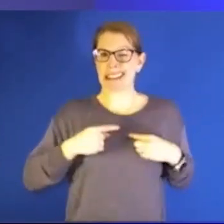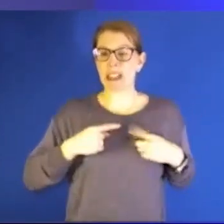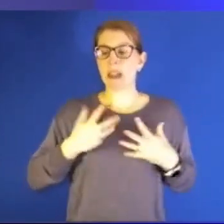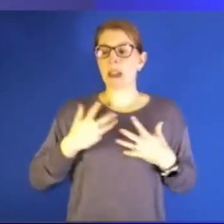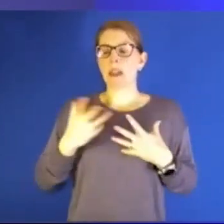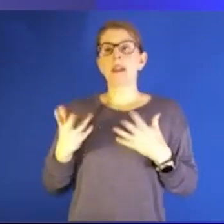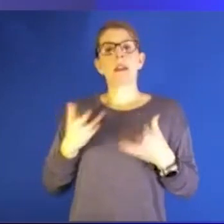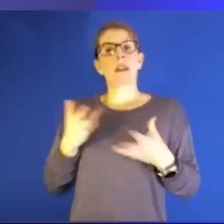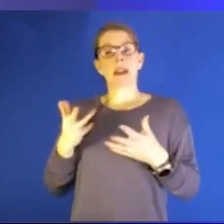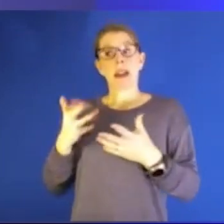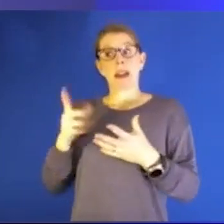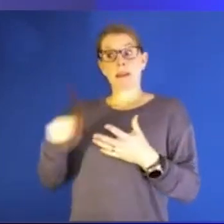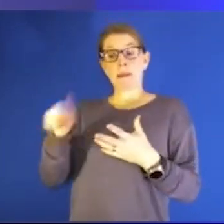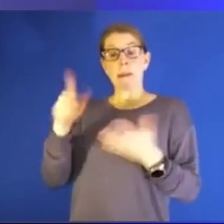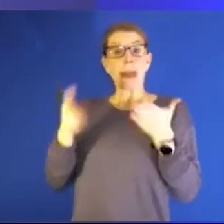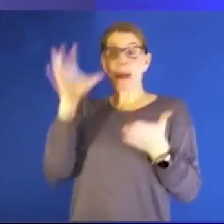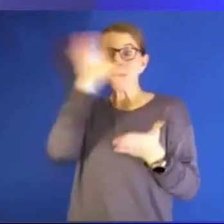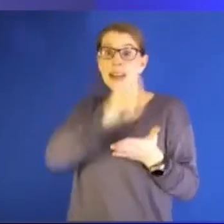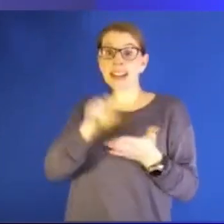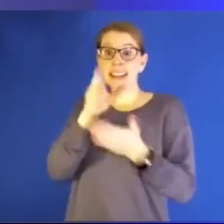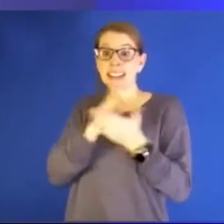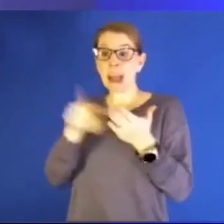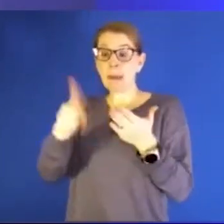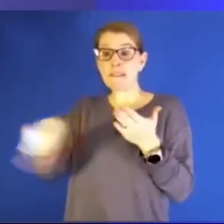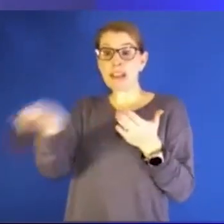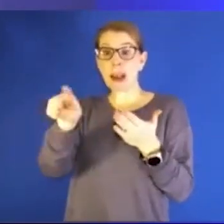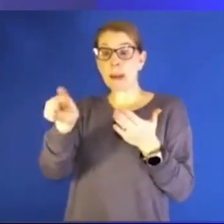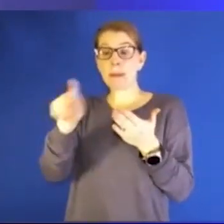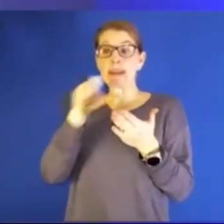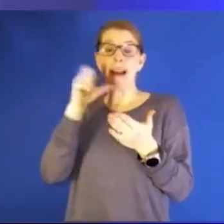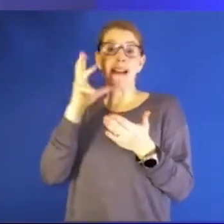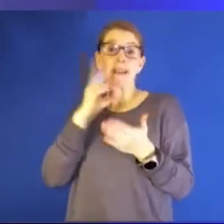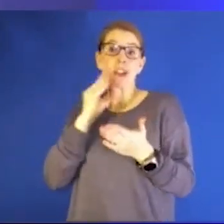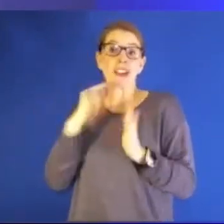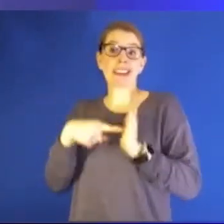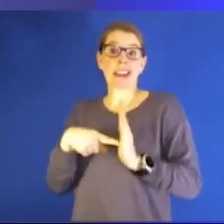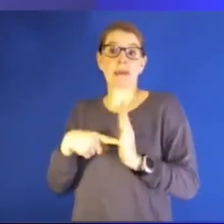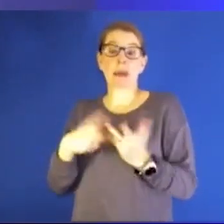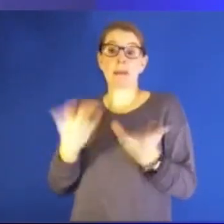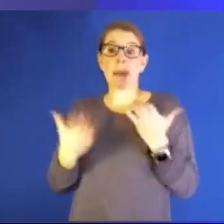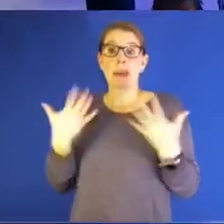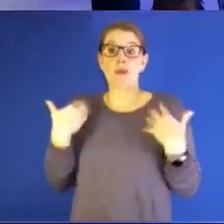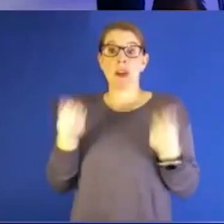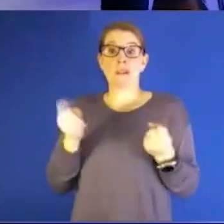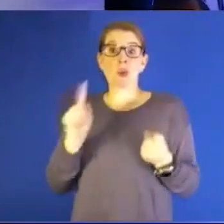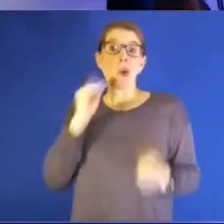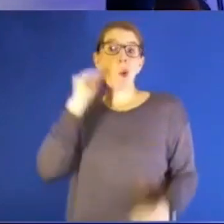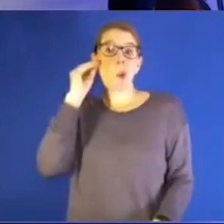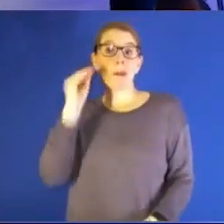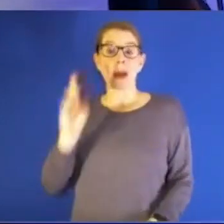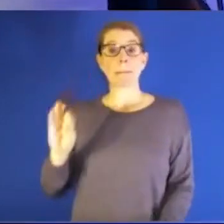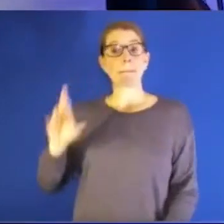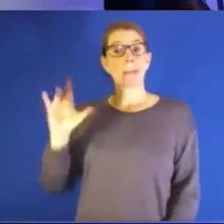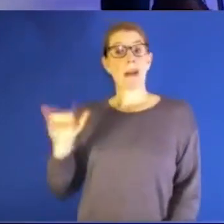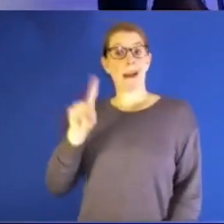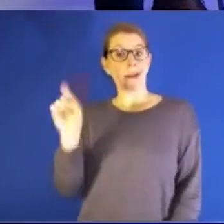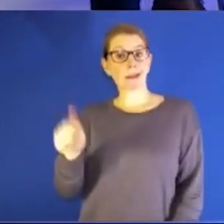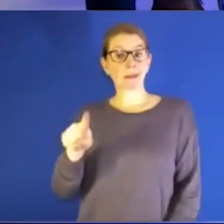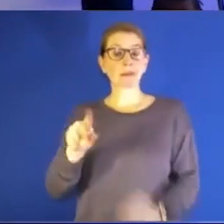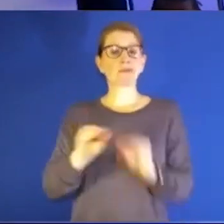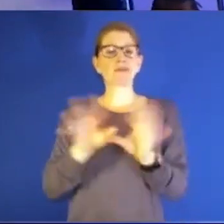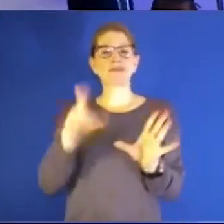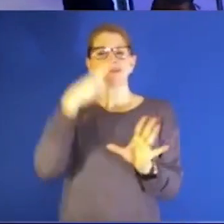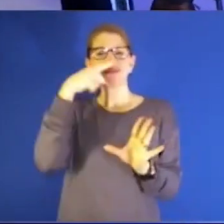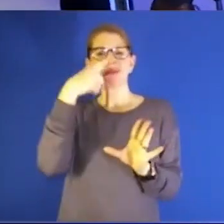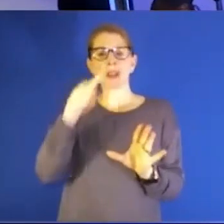we may be missing these transient entities, and patients just may be recovering at home. Mary asked if you could clarify, people who have blocked